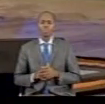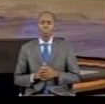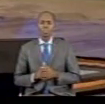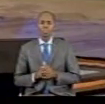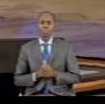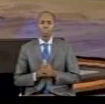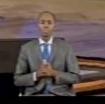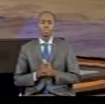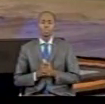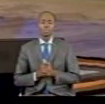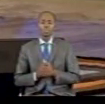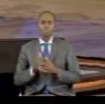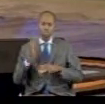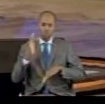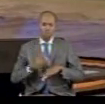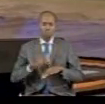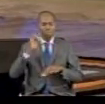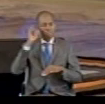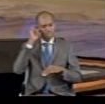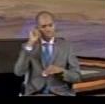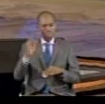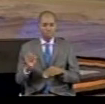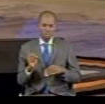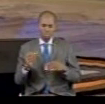Touch is virtue.